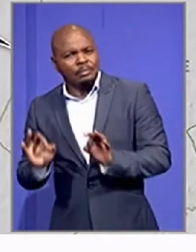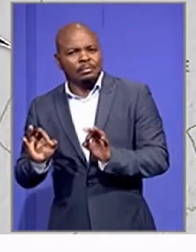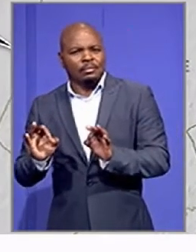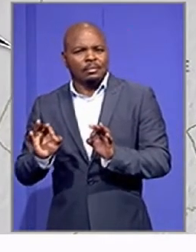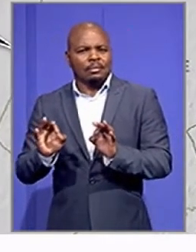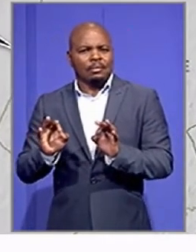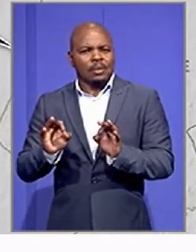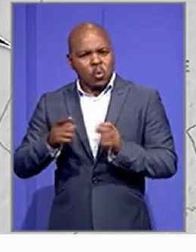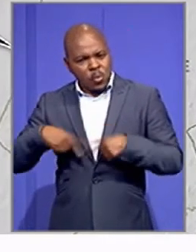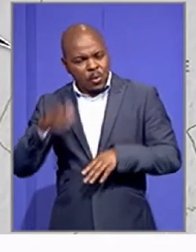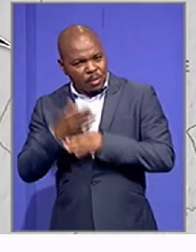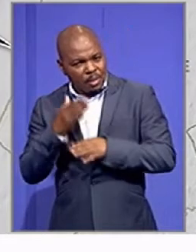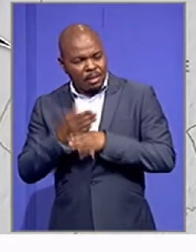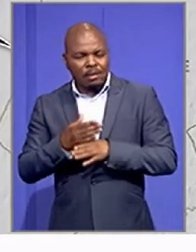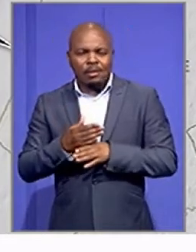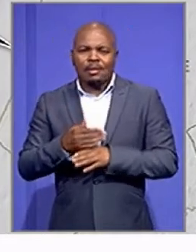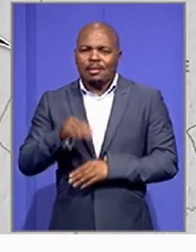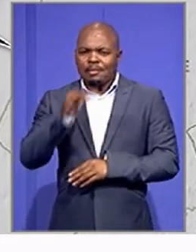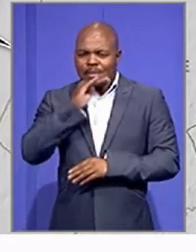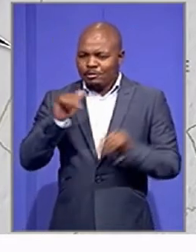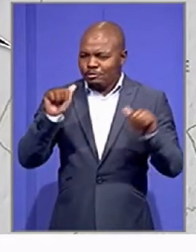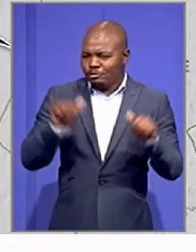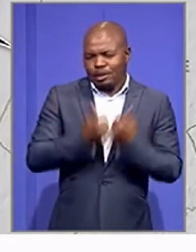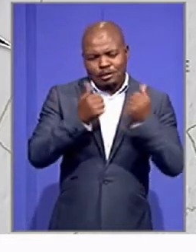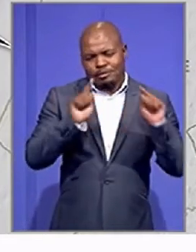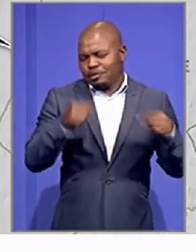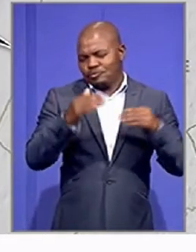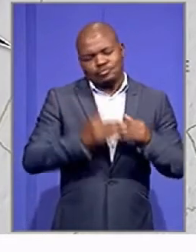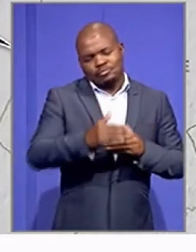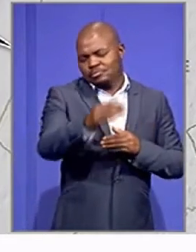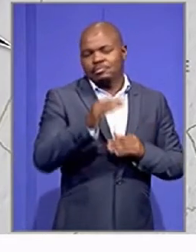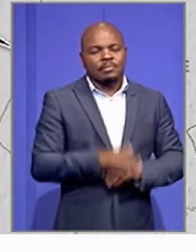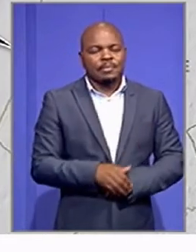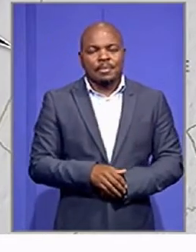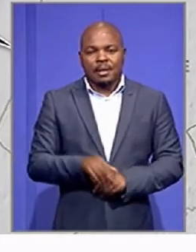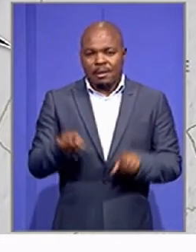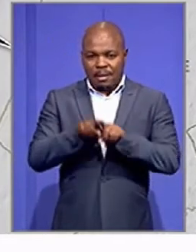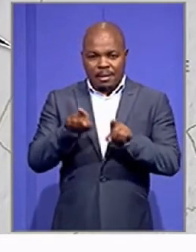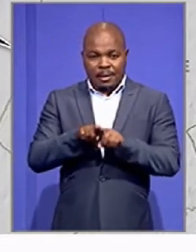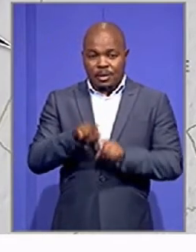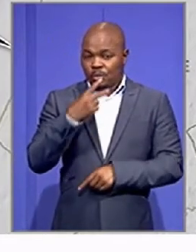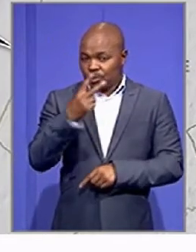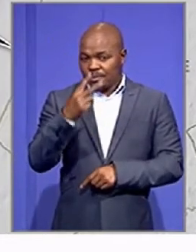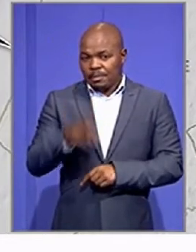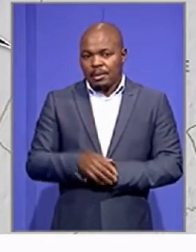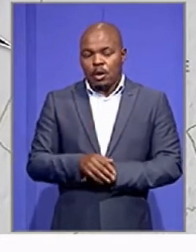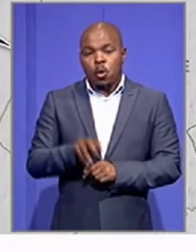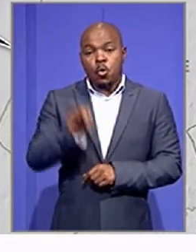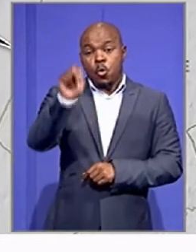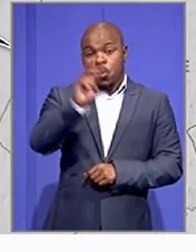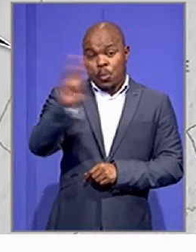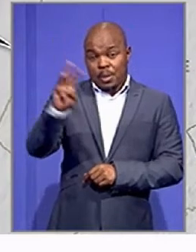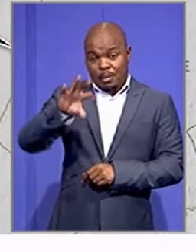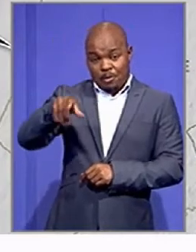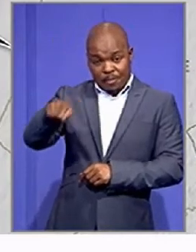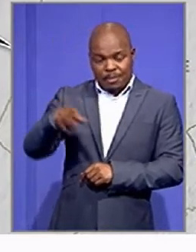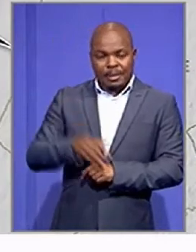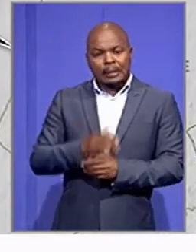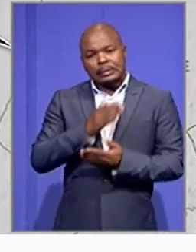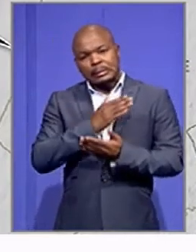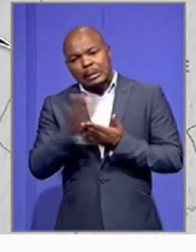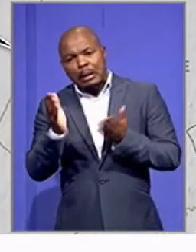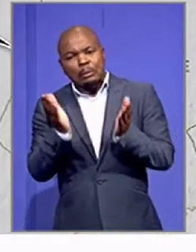do our work, then we will not have challenges moving forward. Like, for instance, if you look at your province, there's a province in the Northwest province. Some schools could